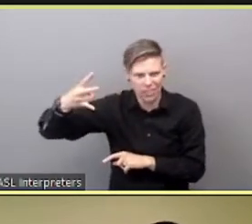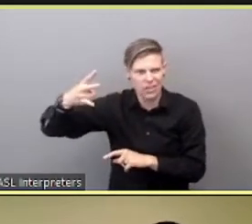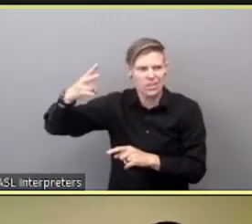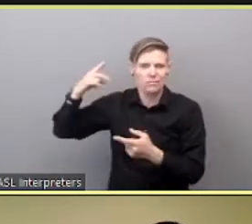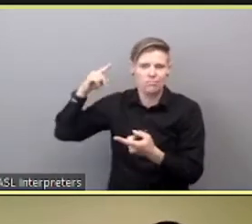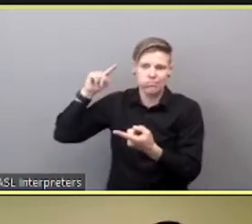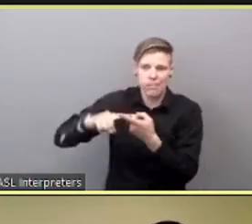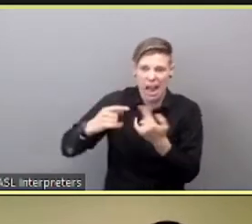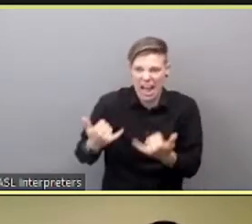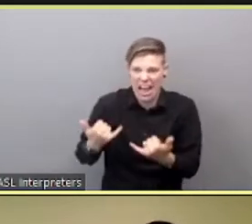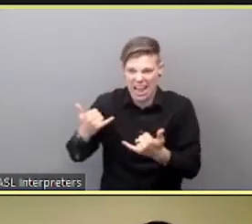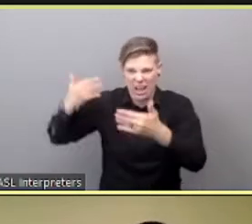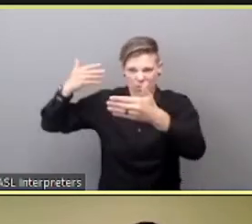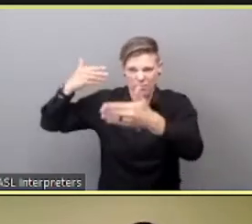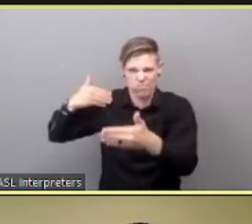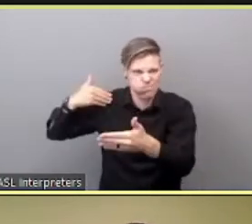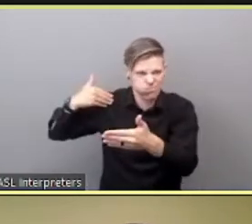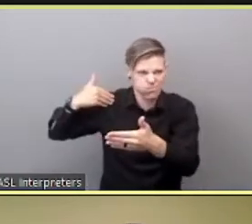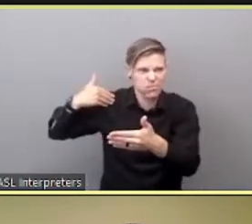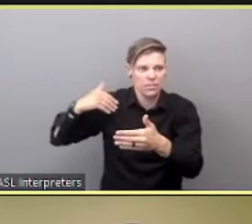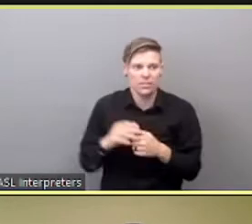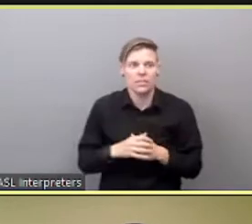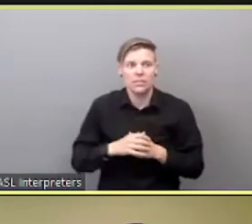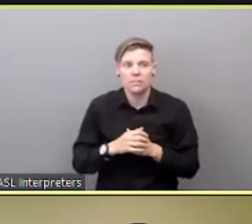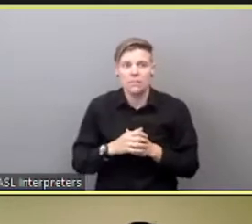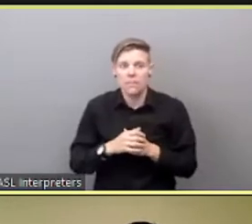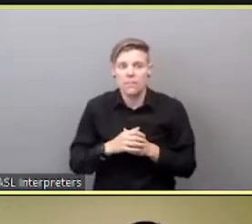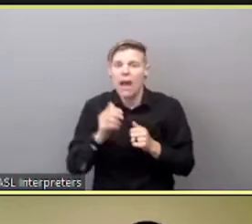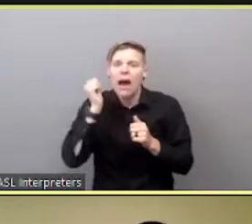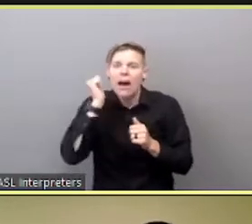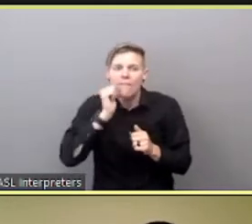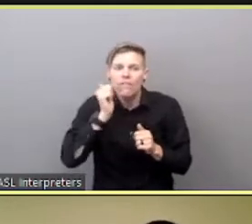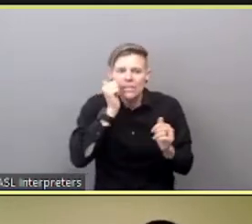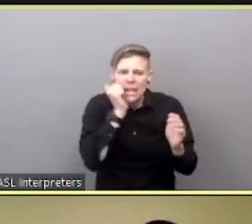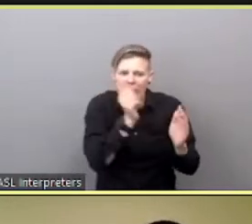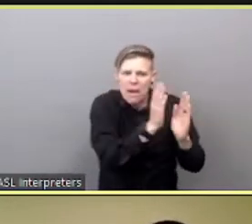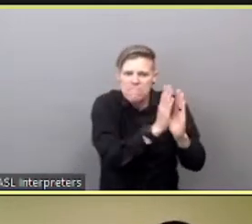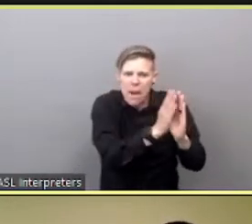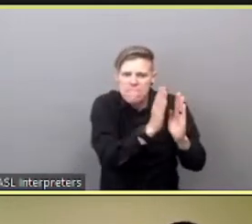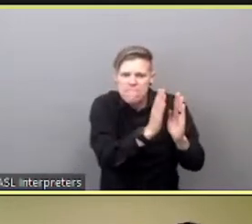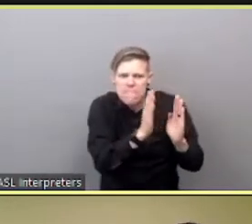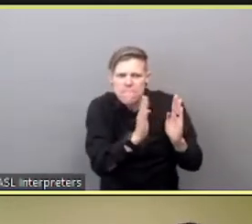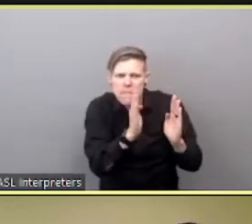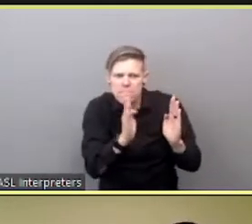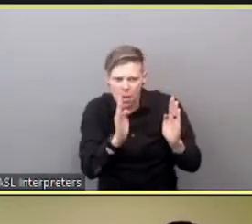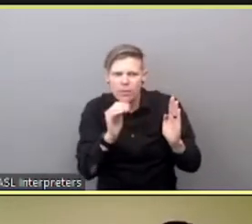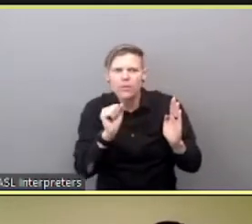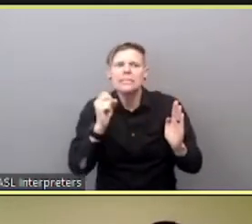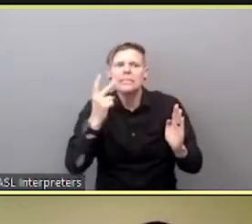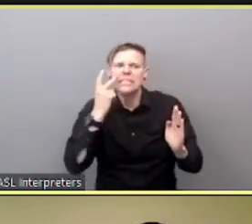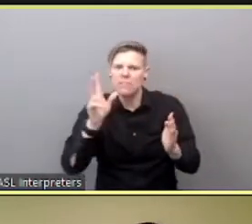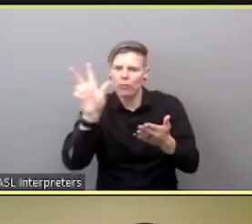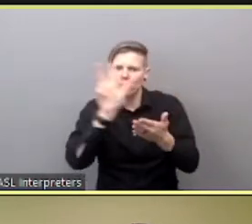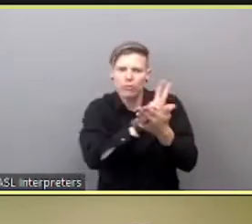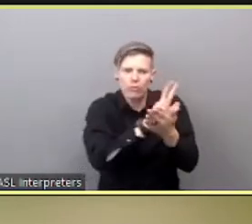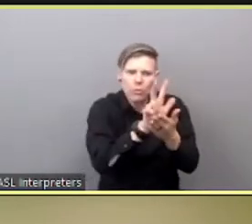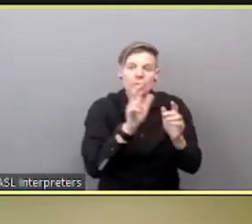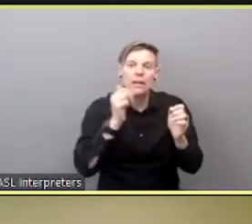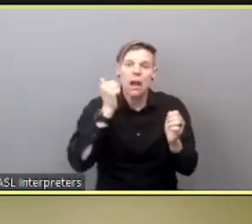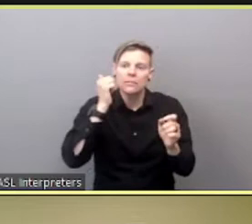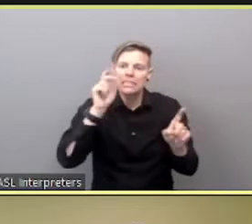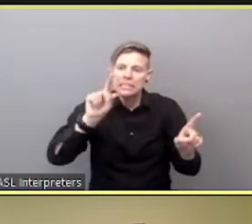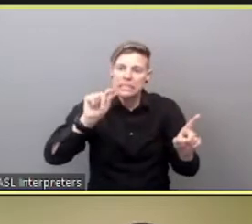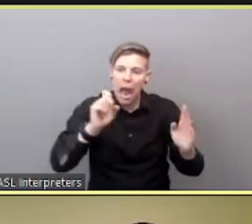each day on this graph, we're taking a 3-week look back on total claimants by program. And we do